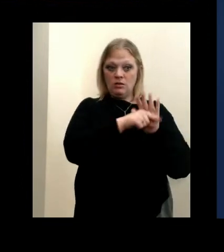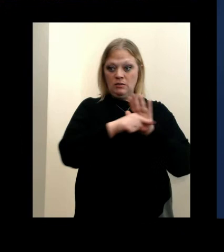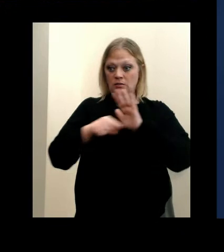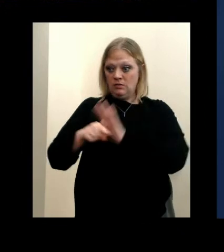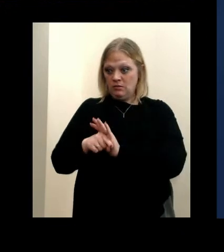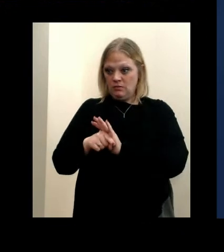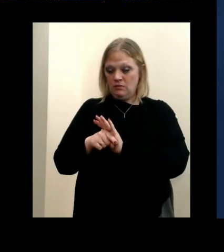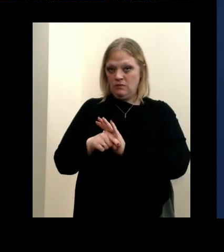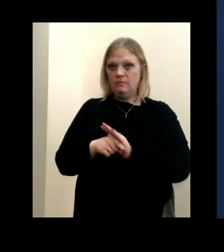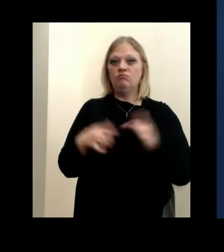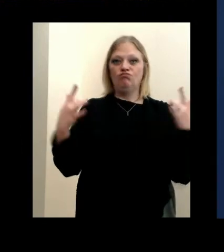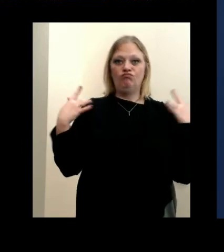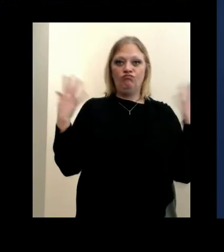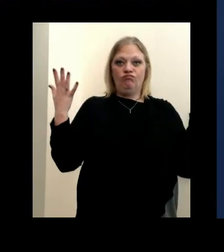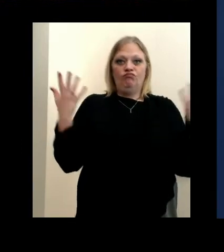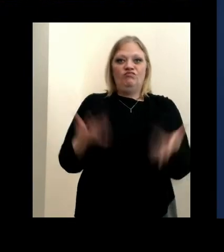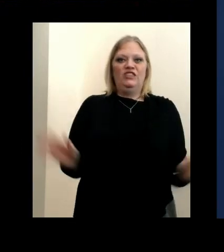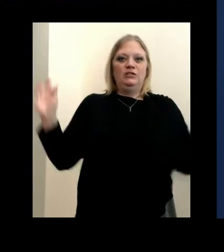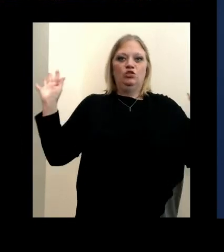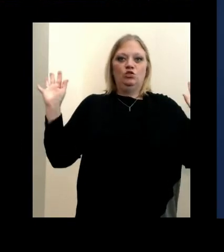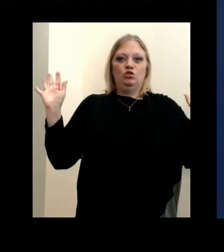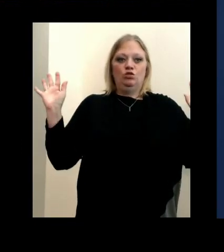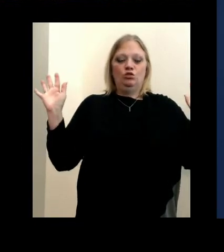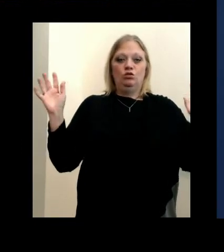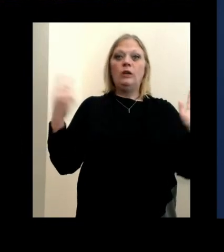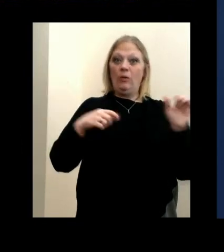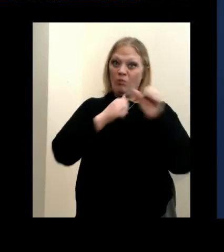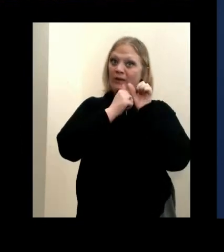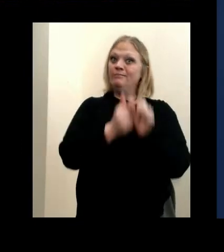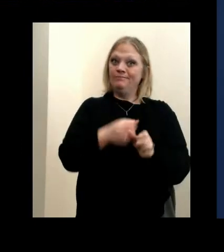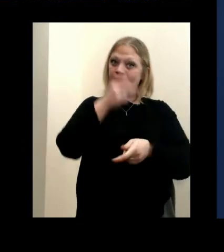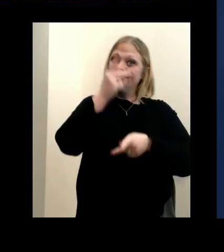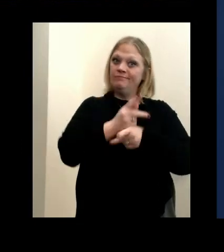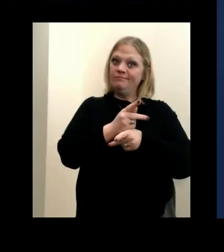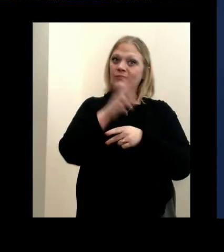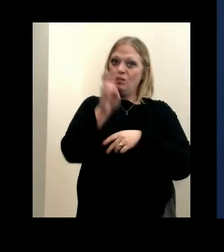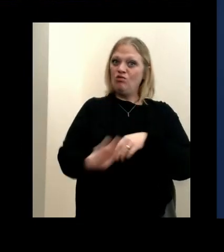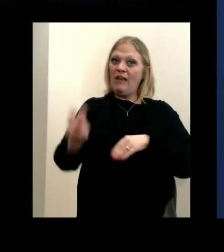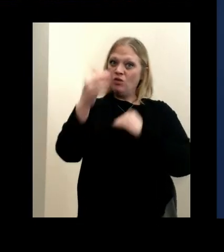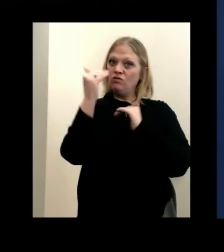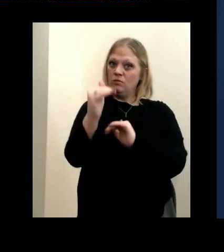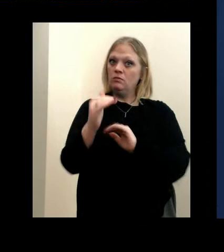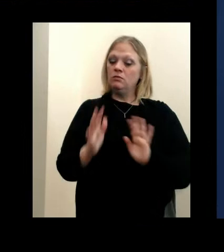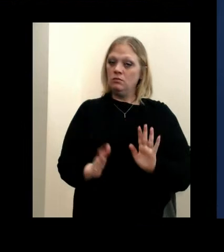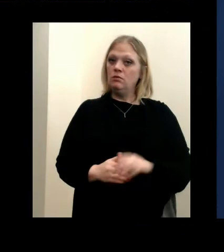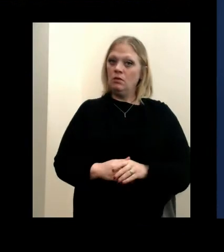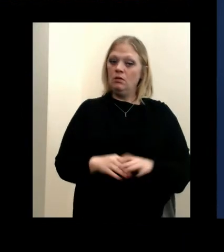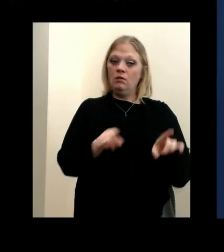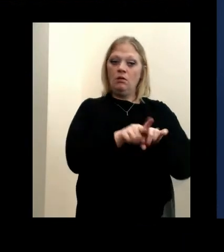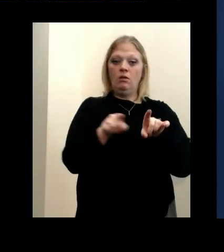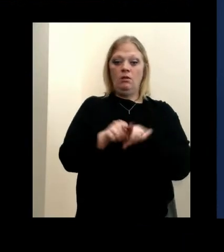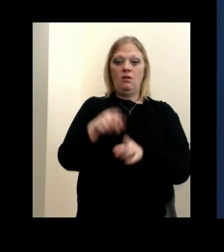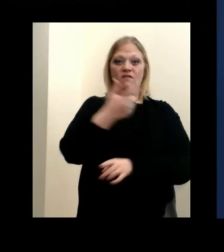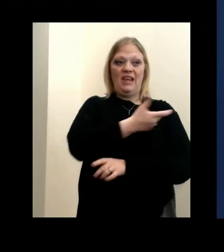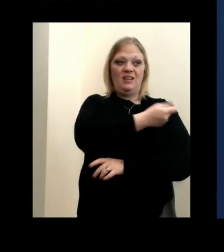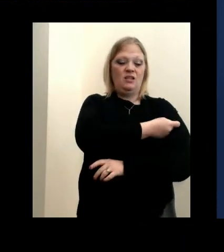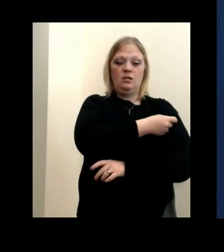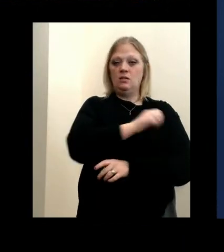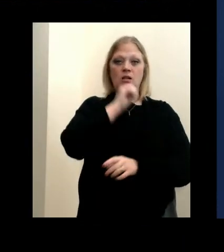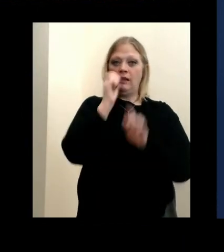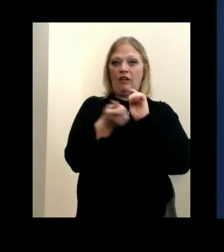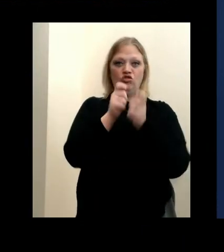then you can get out of quarantine. So we are adhering to those travel restrictions. And also, vaccination does not alter